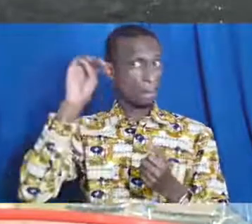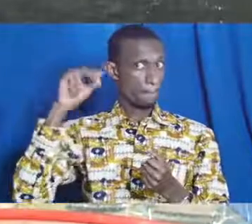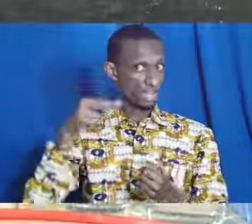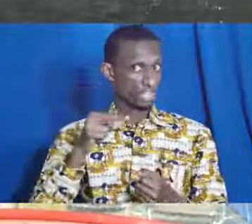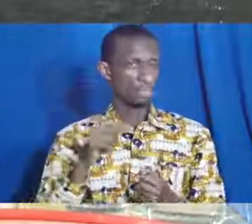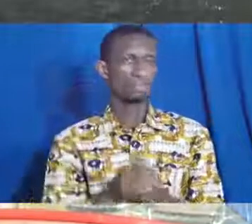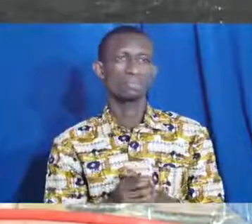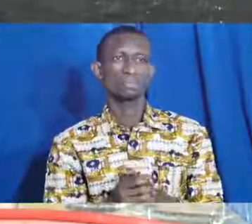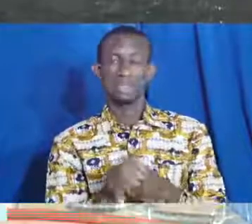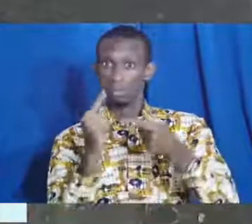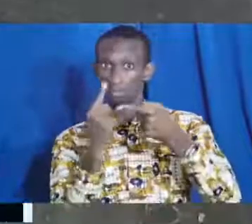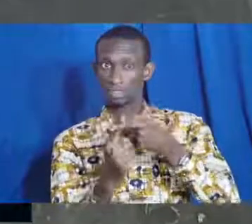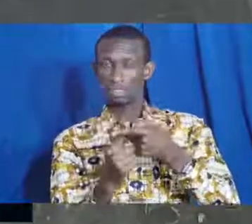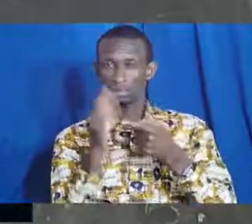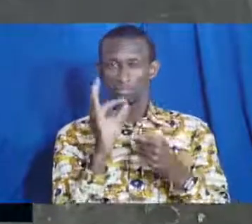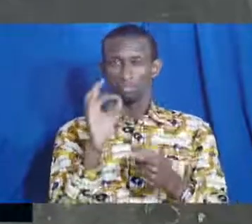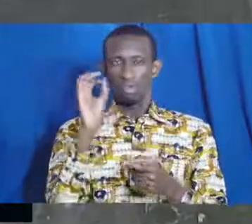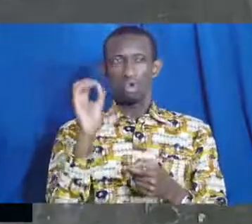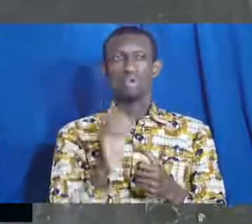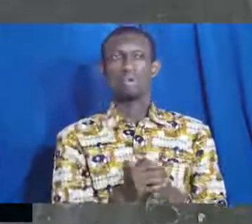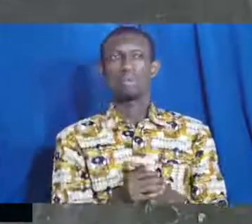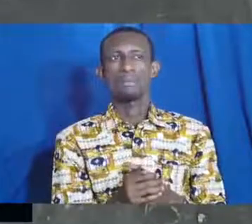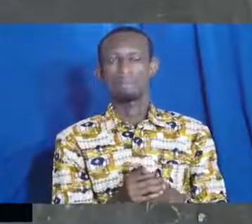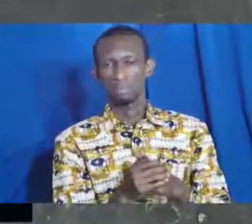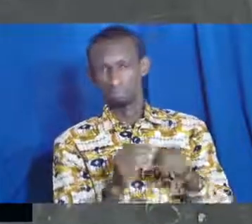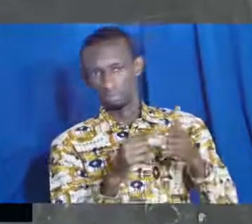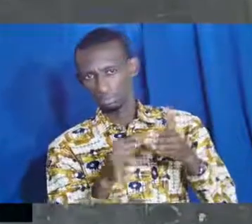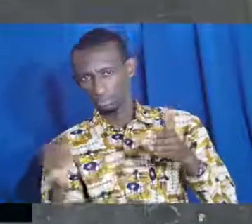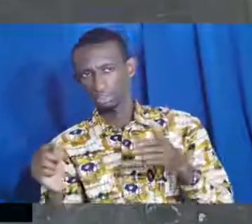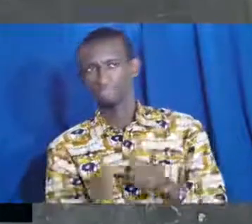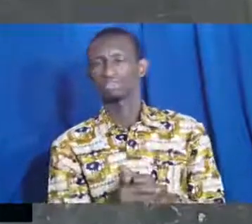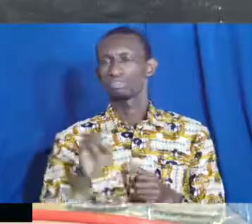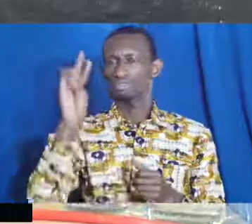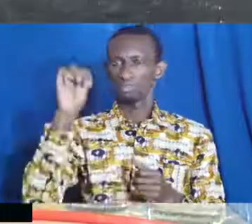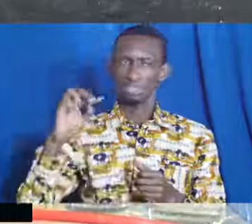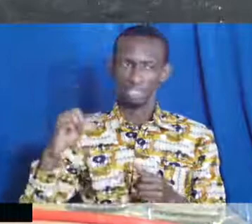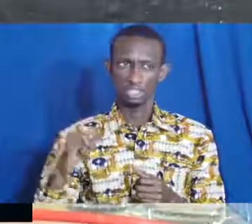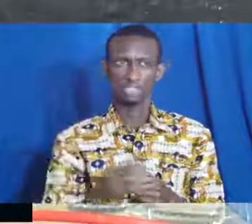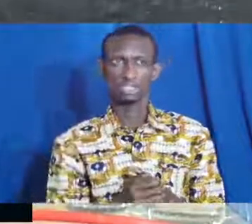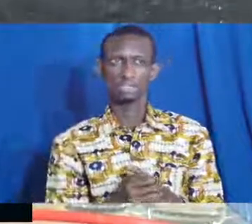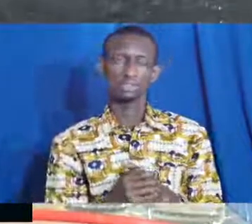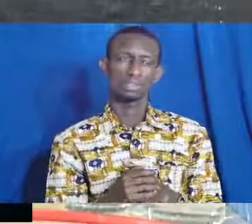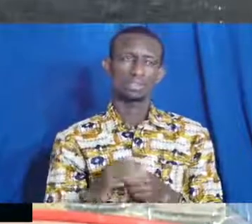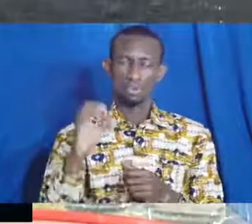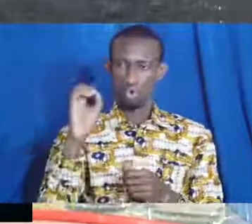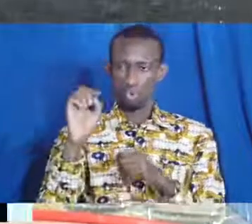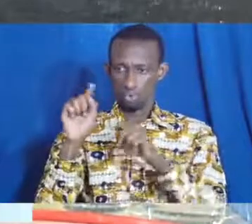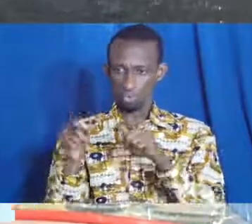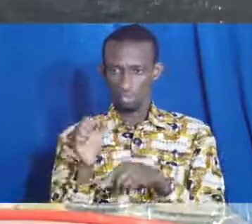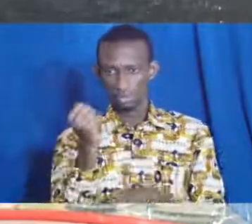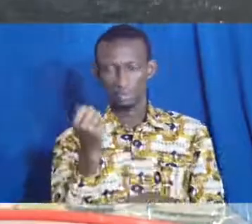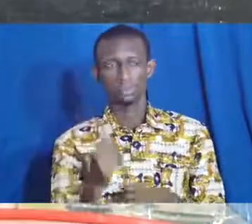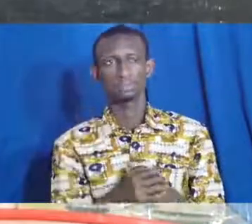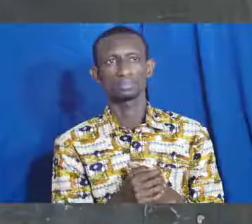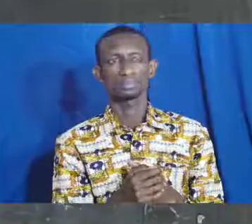with oxygen to give magnesium oxide. So the product, when you look at that product, it